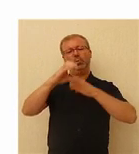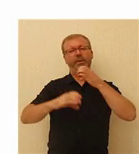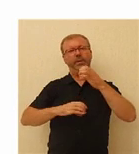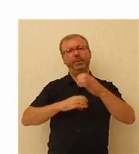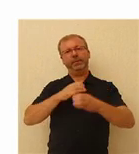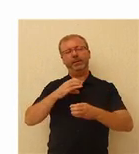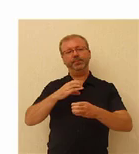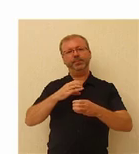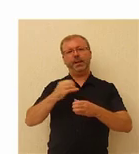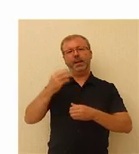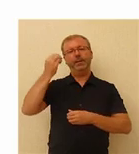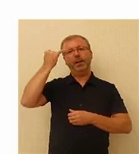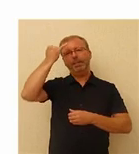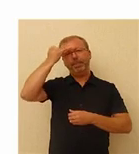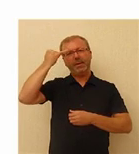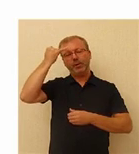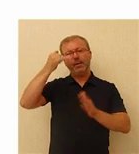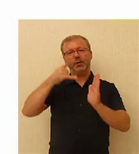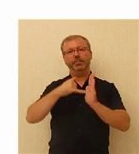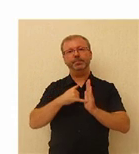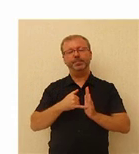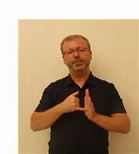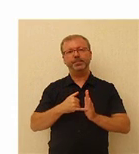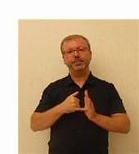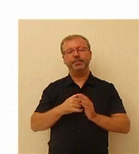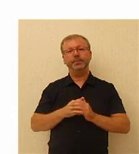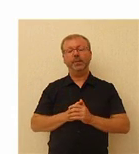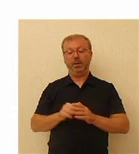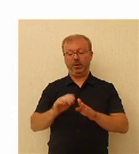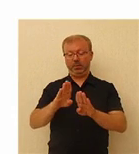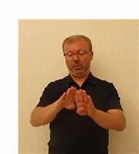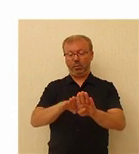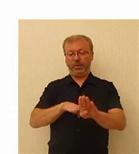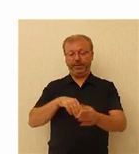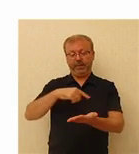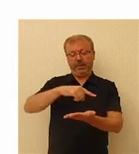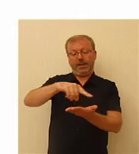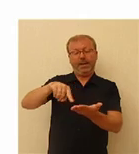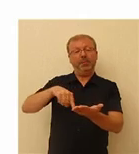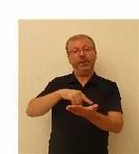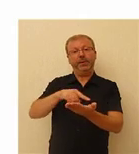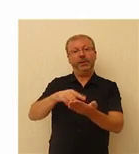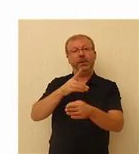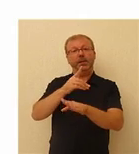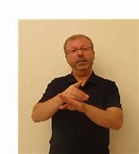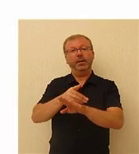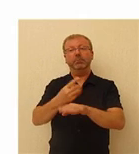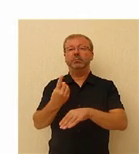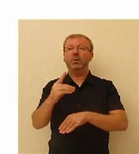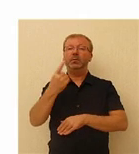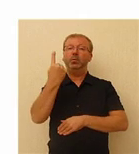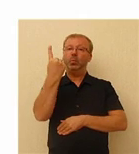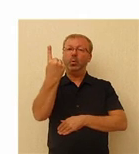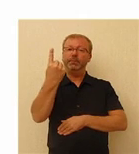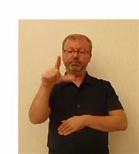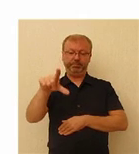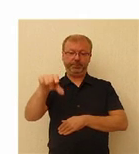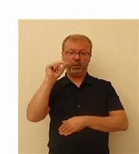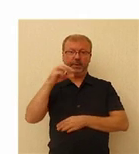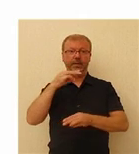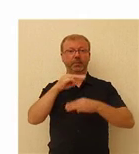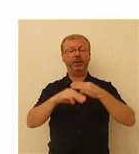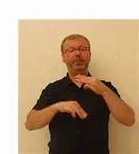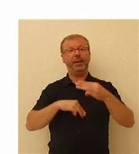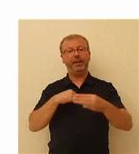and imagination. With a labyrinth, there is only one choice to be made. The